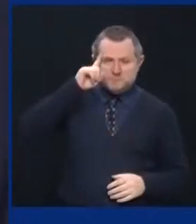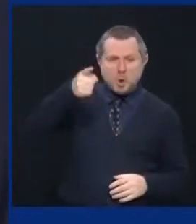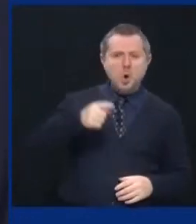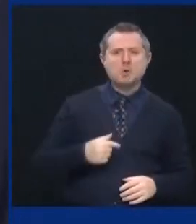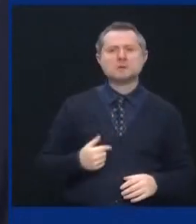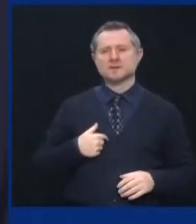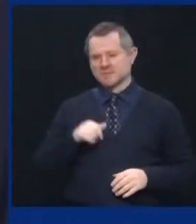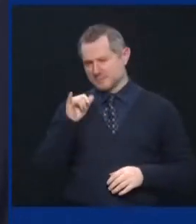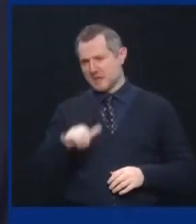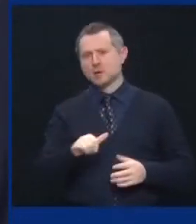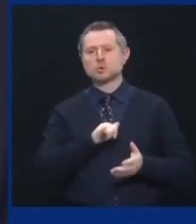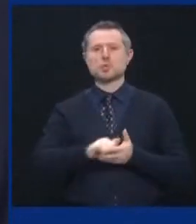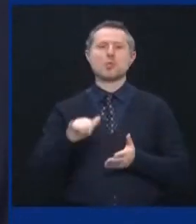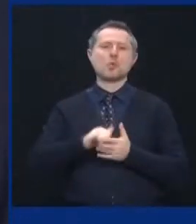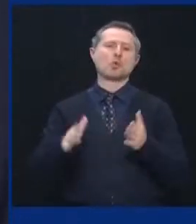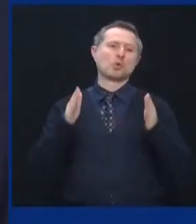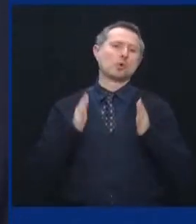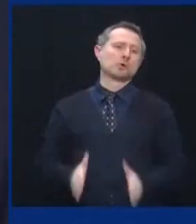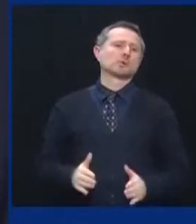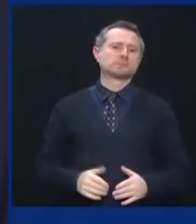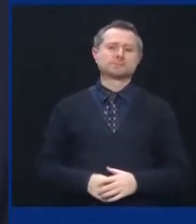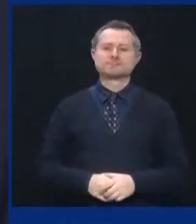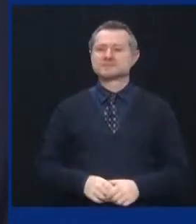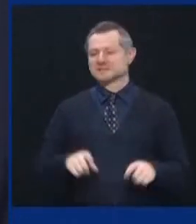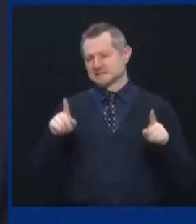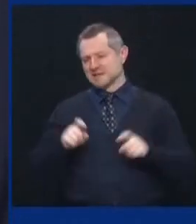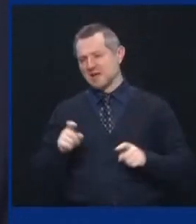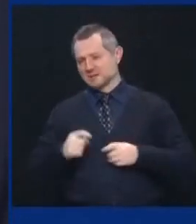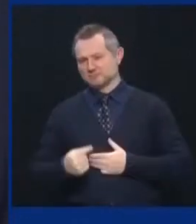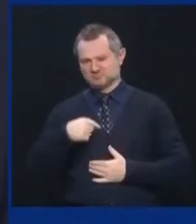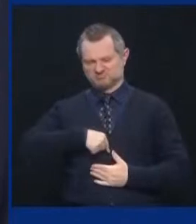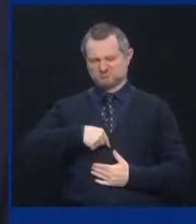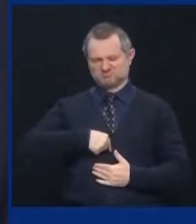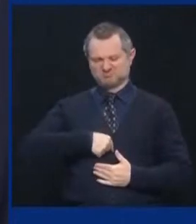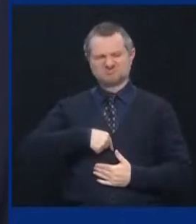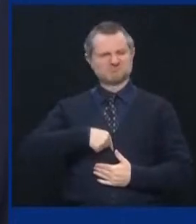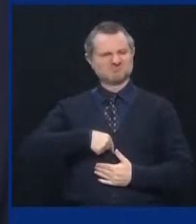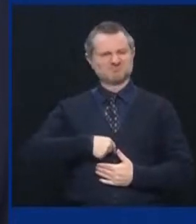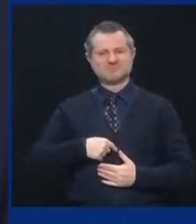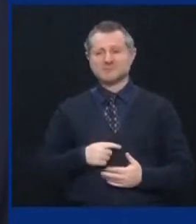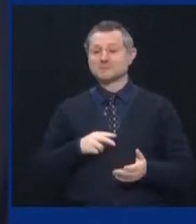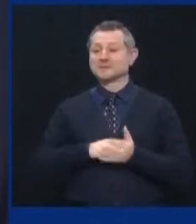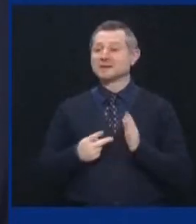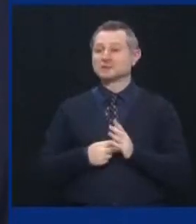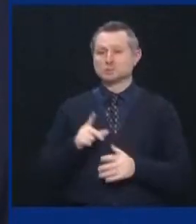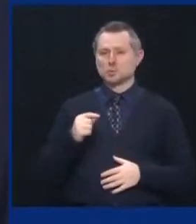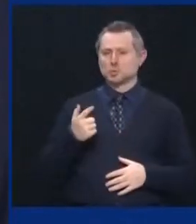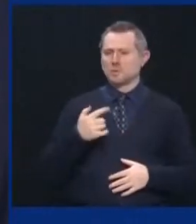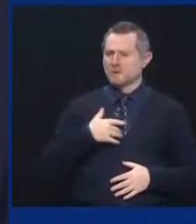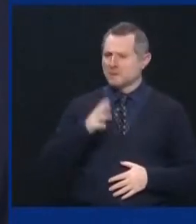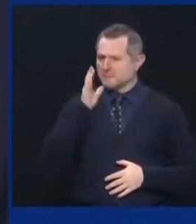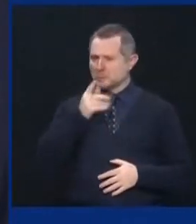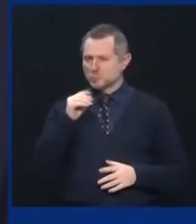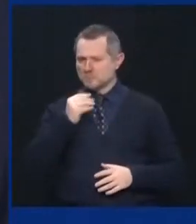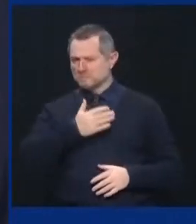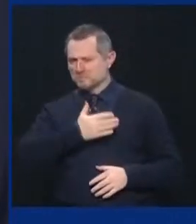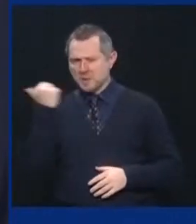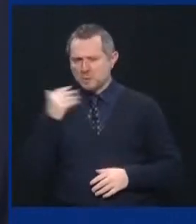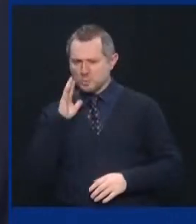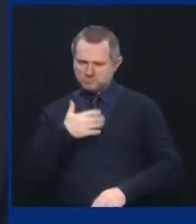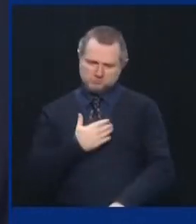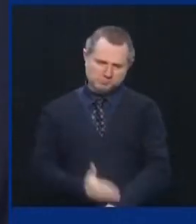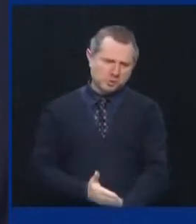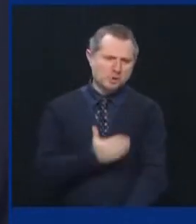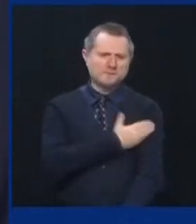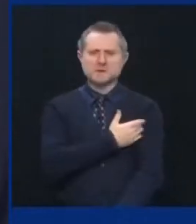we are. It's a test of character. And 2021, we're going to be the better for it. We're going to be smarter.